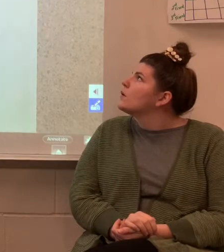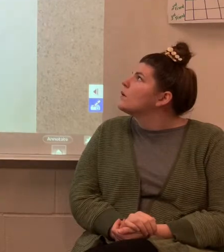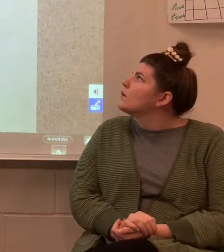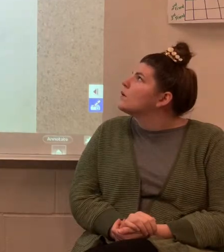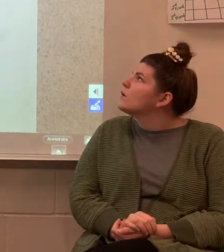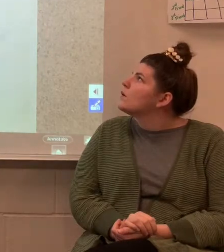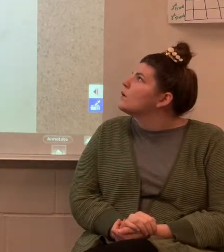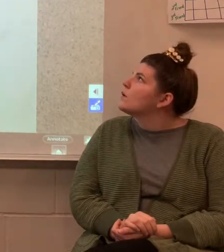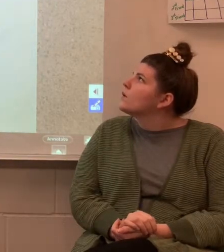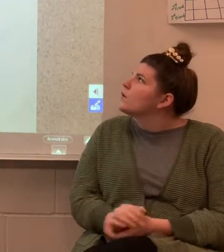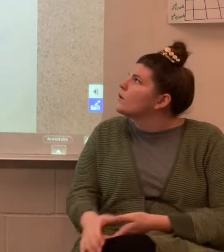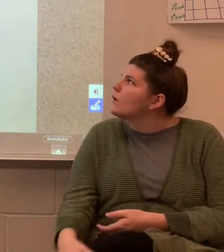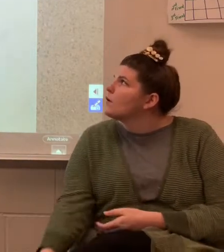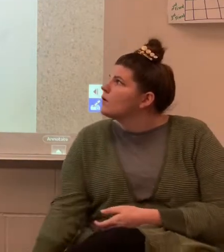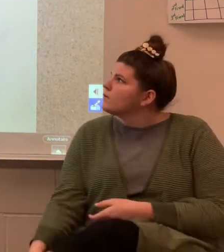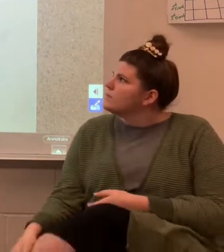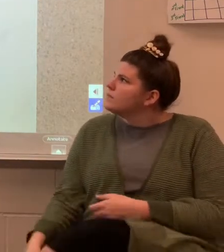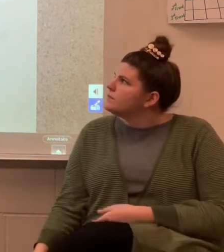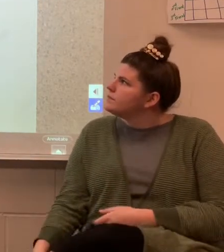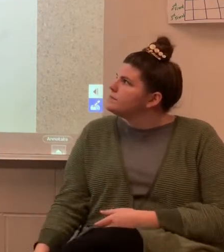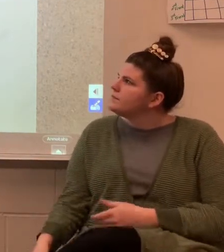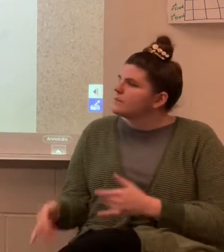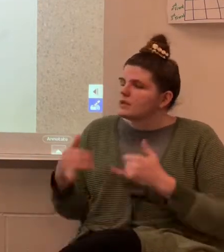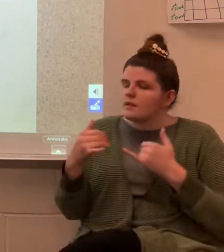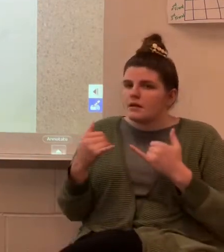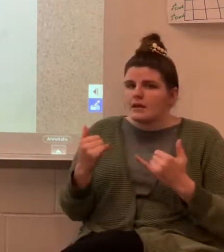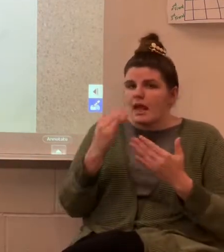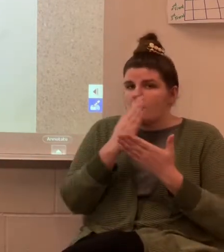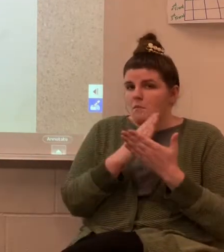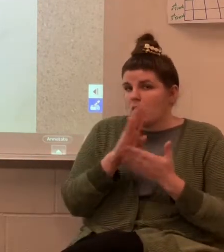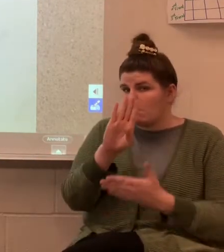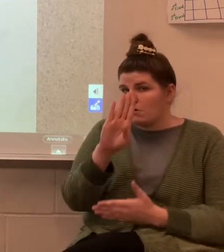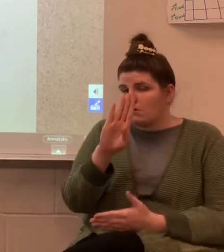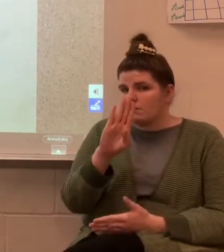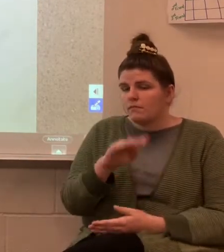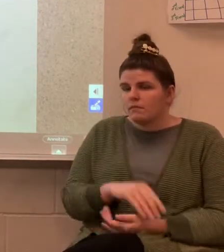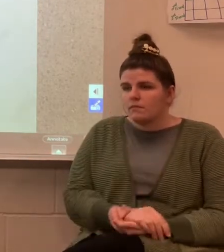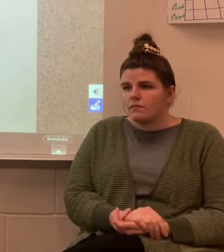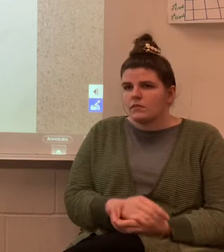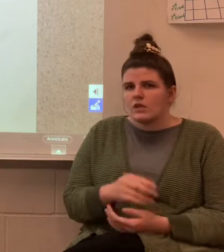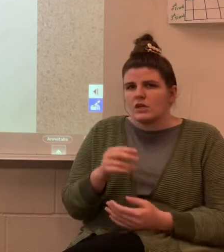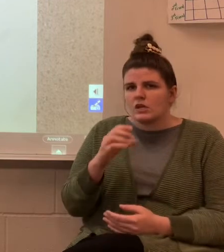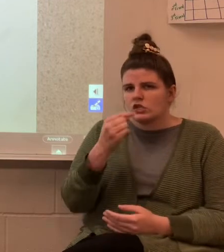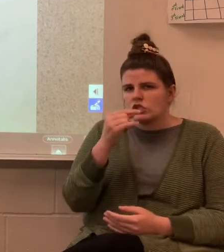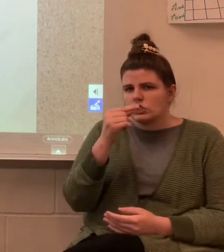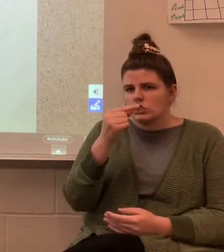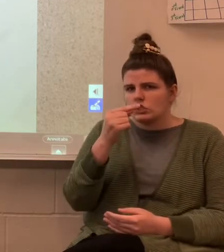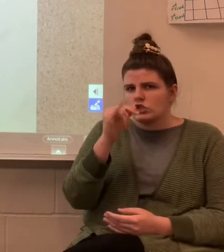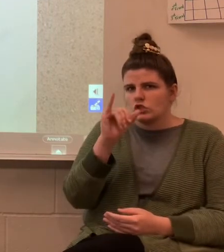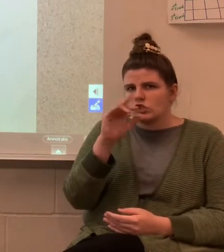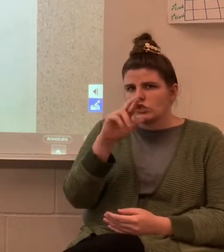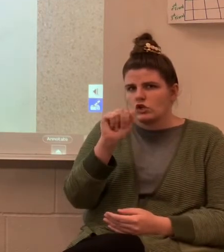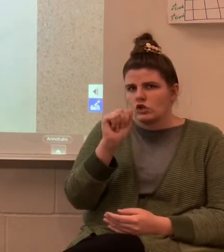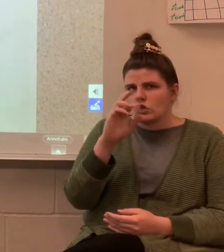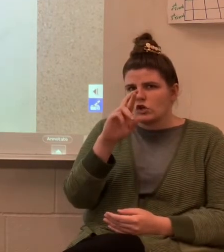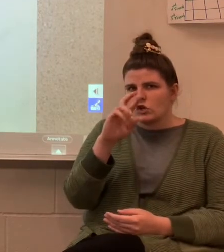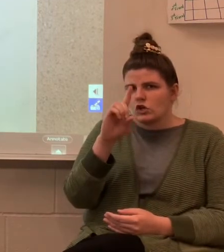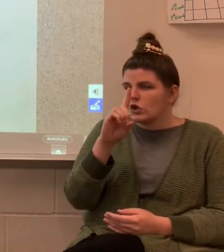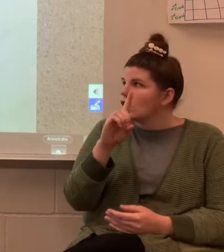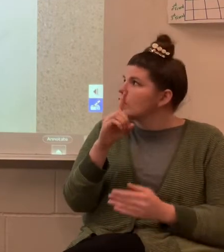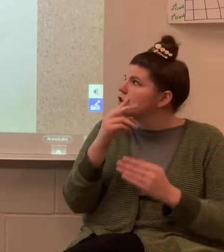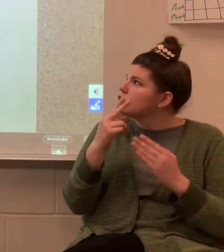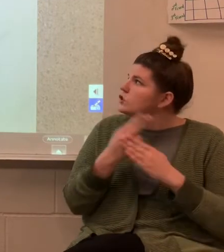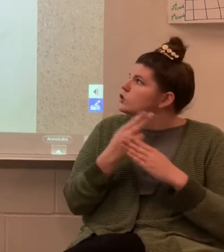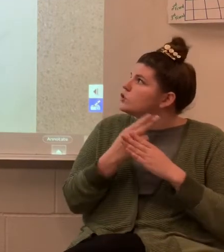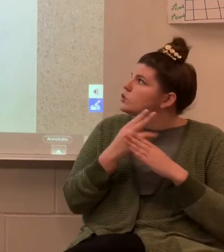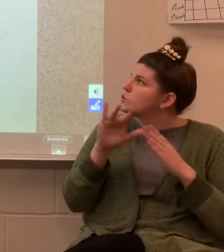Okay. Now, this is part B. Gerard used all the coconut milk to make the curry sauce. How many 1/3 cup